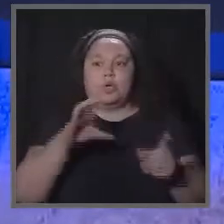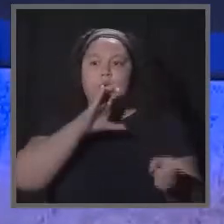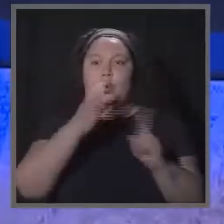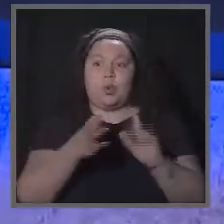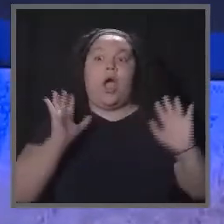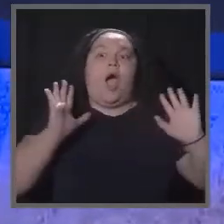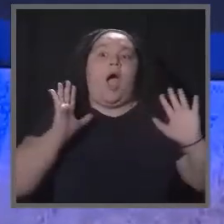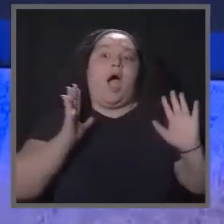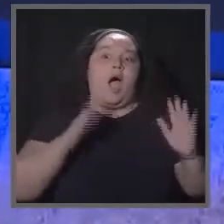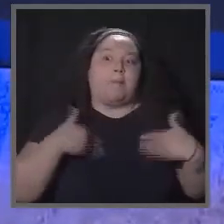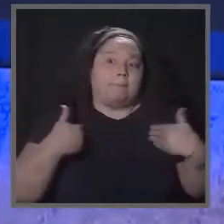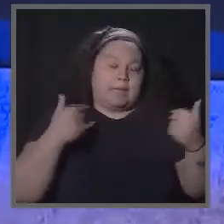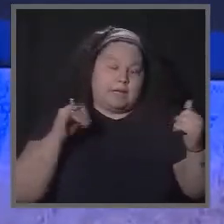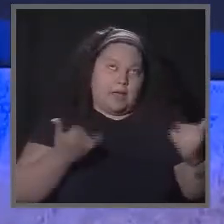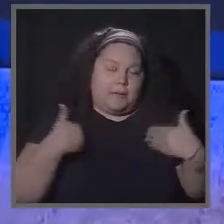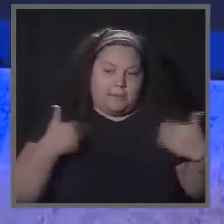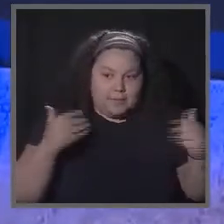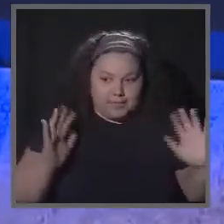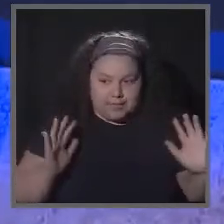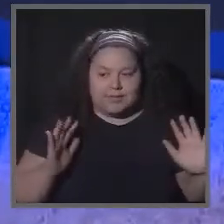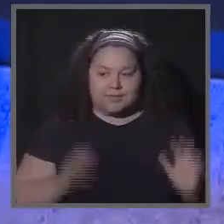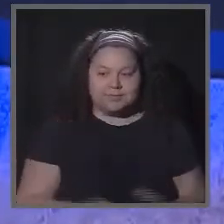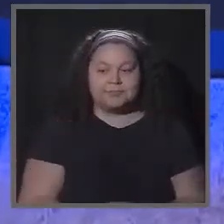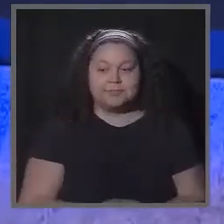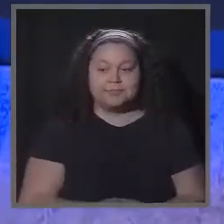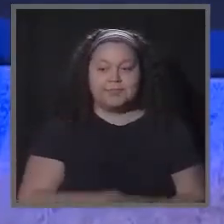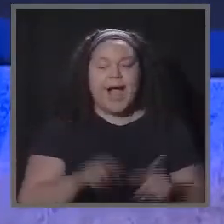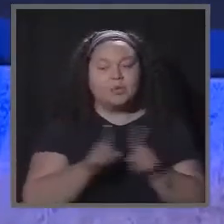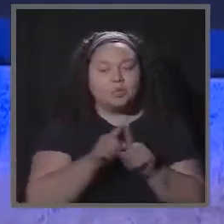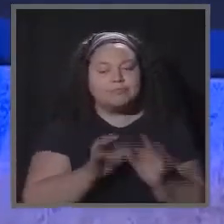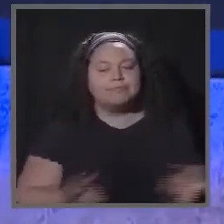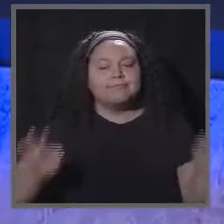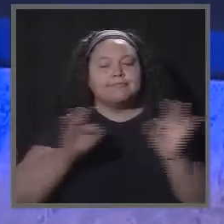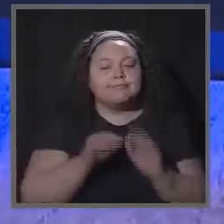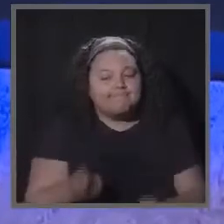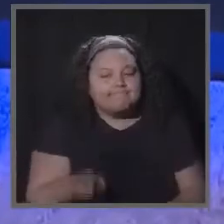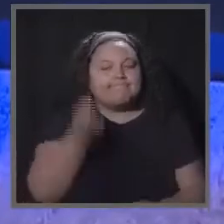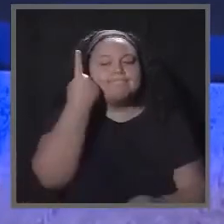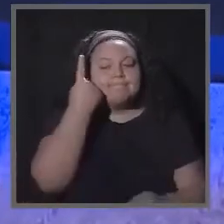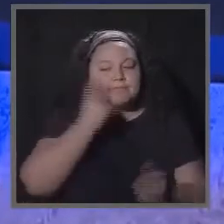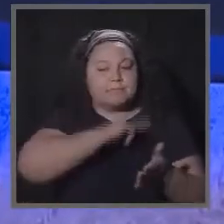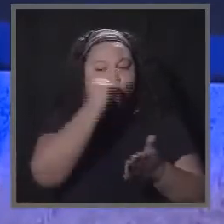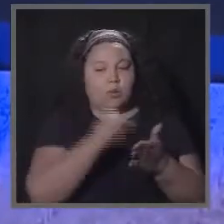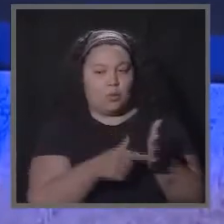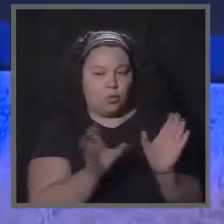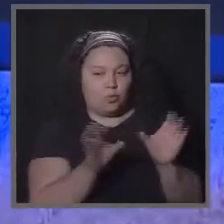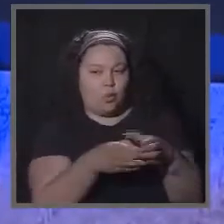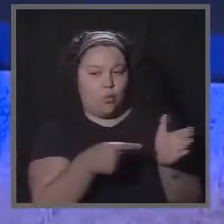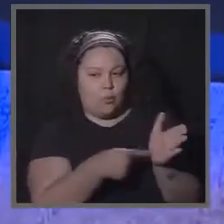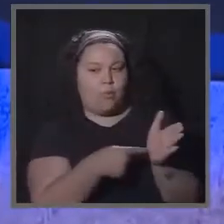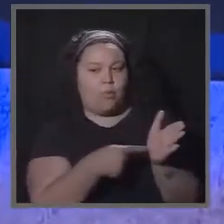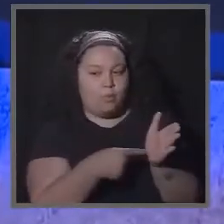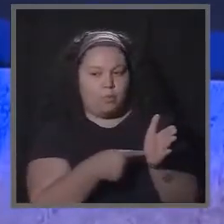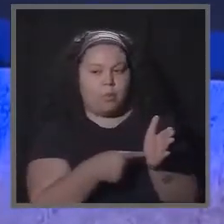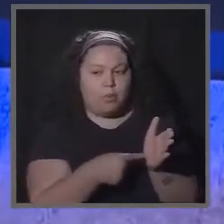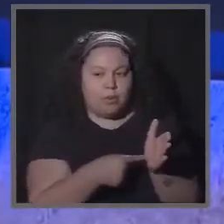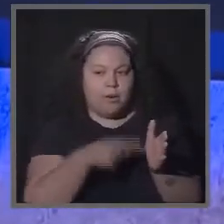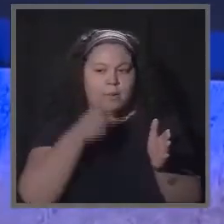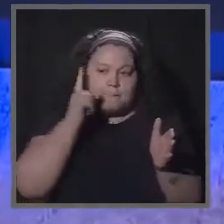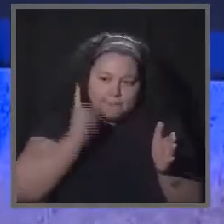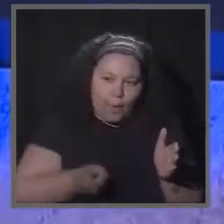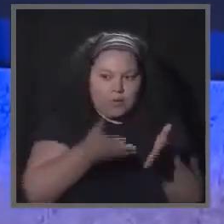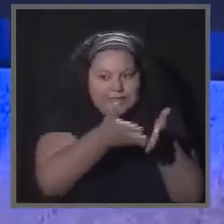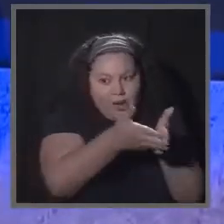and it's good that it's so. It's important to understand how contemporary art creation has